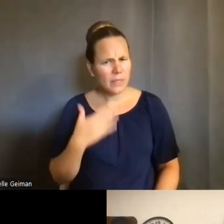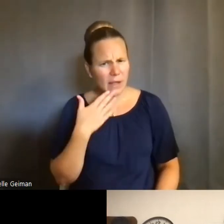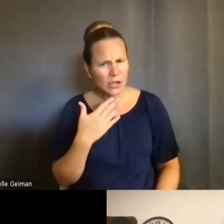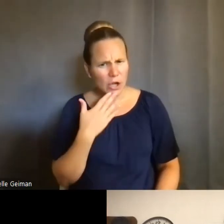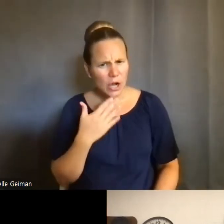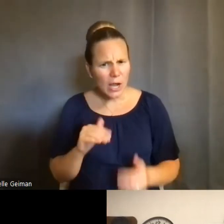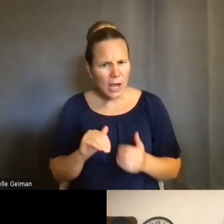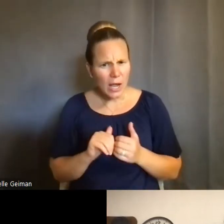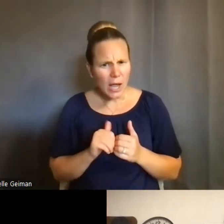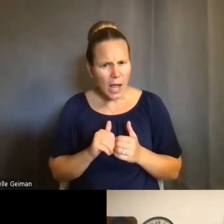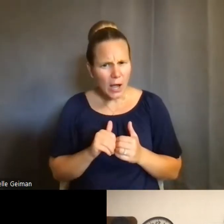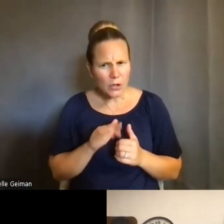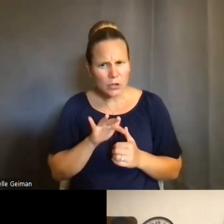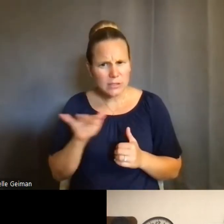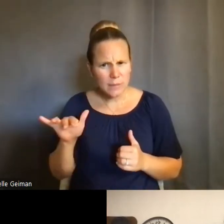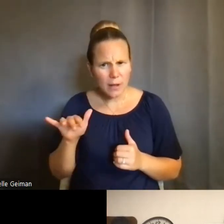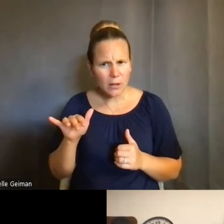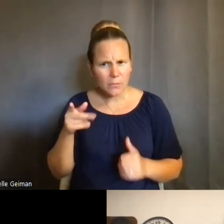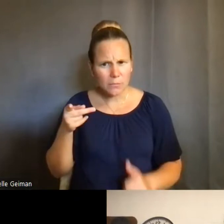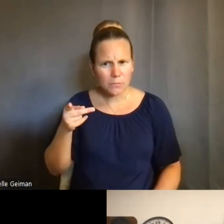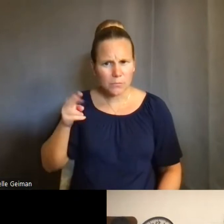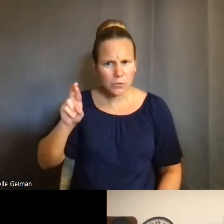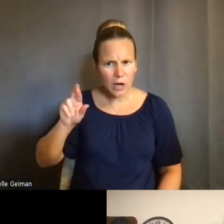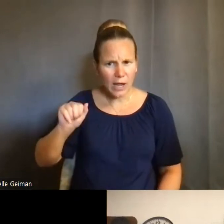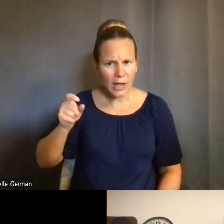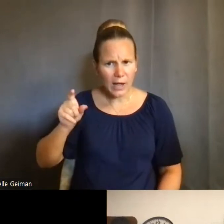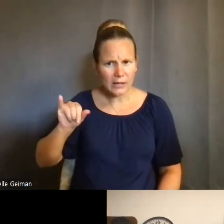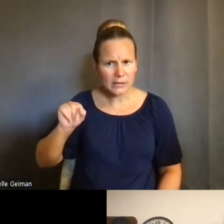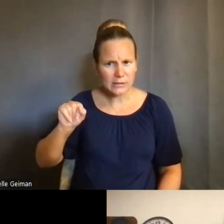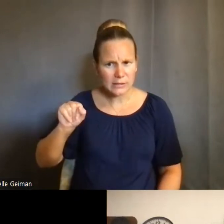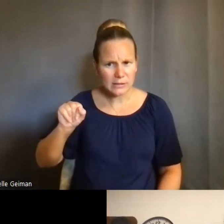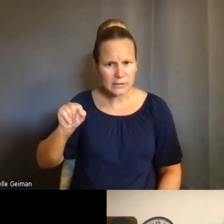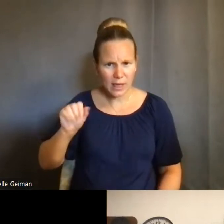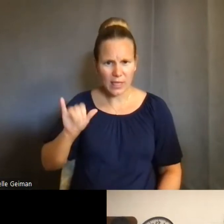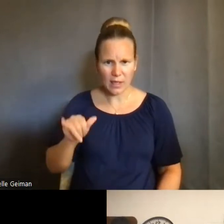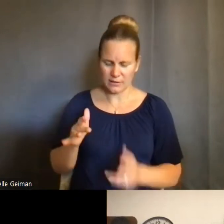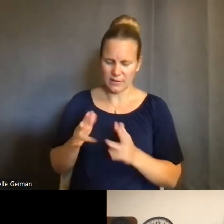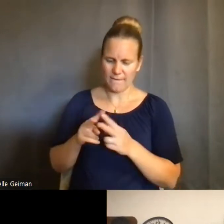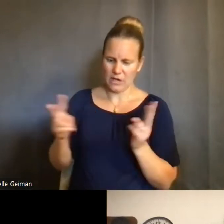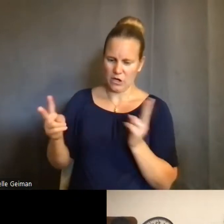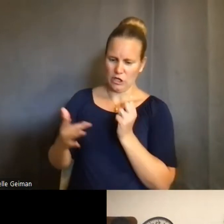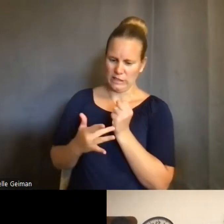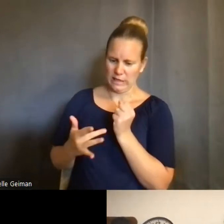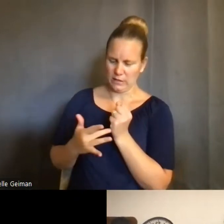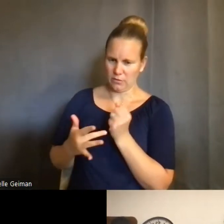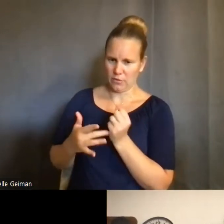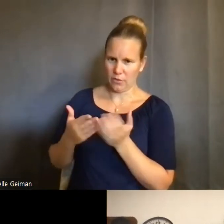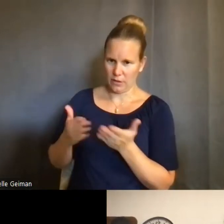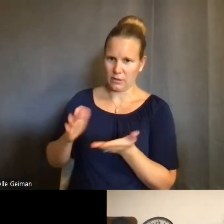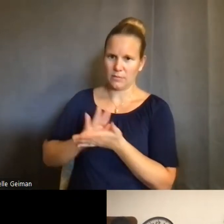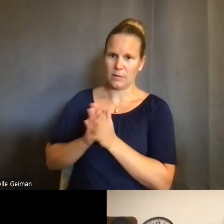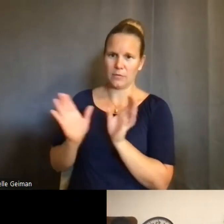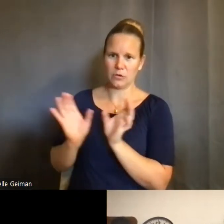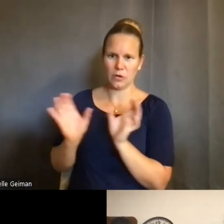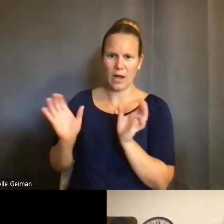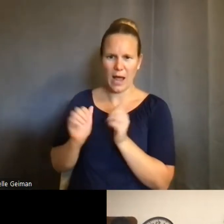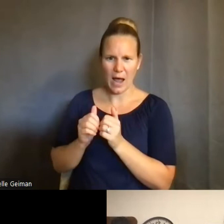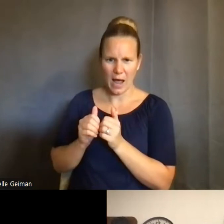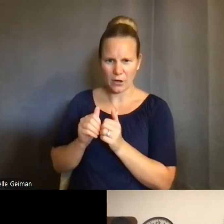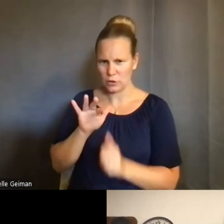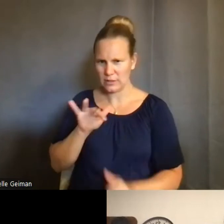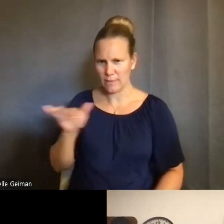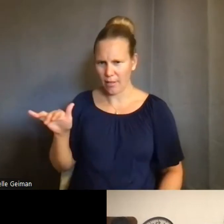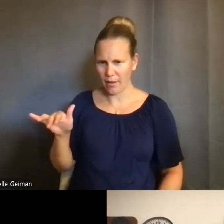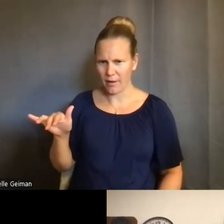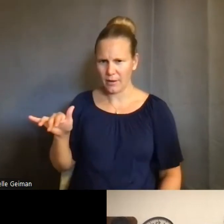you spell praxis? What is that word? Make sure students understand that's a very technical thing. You have to go through a certification. How do you spell, what is